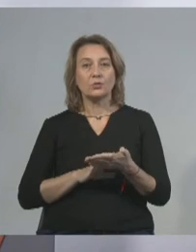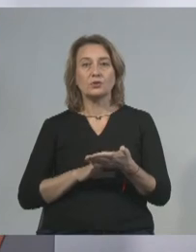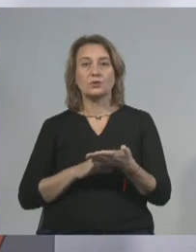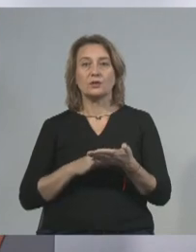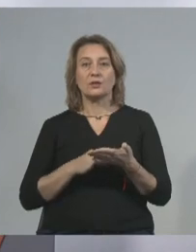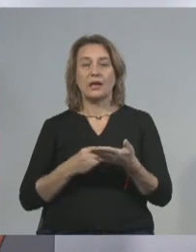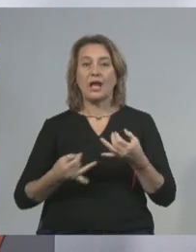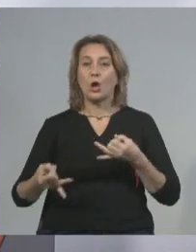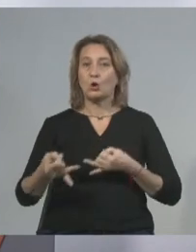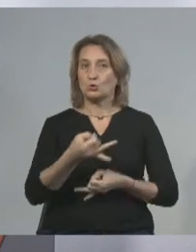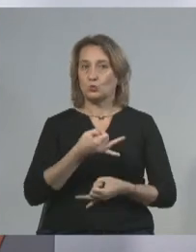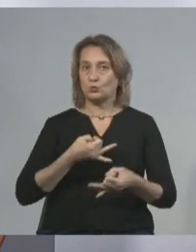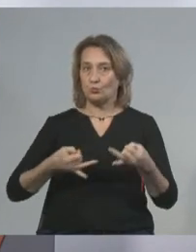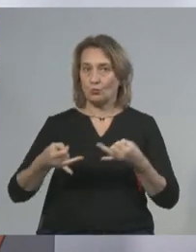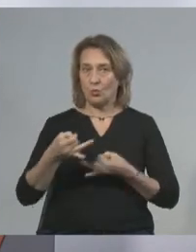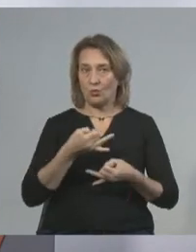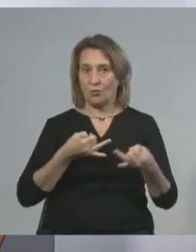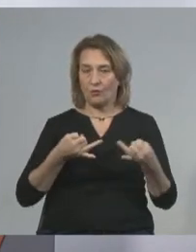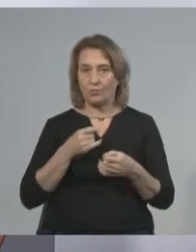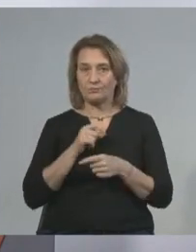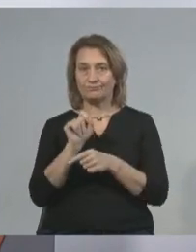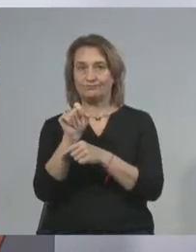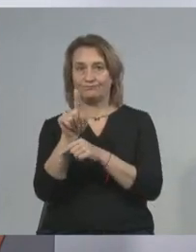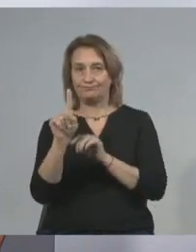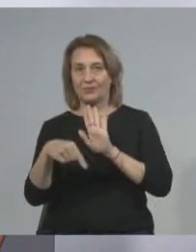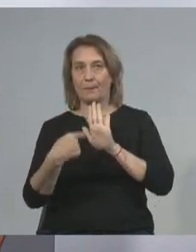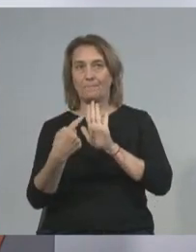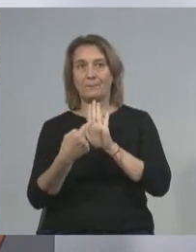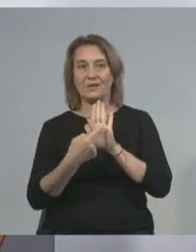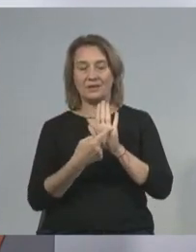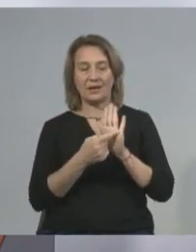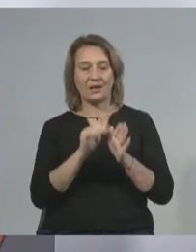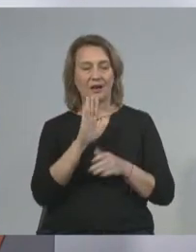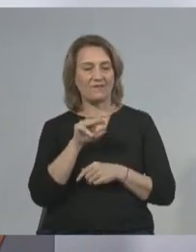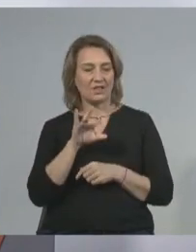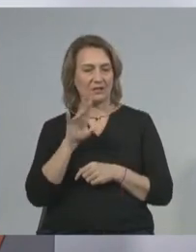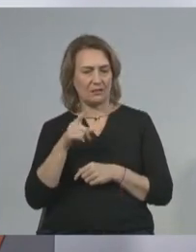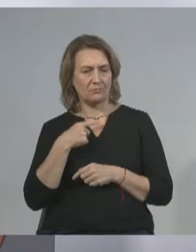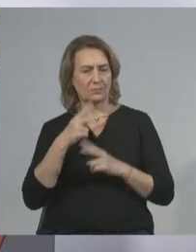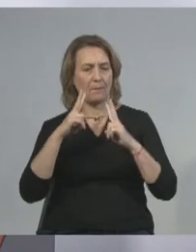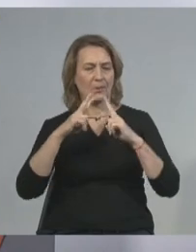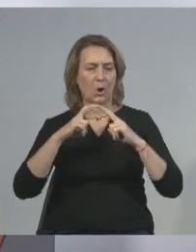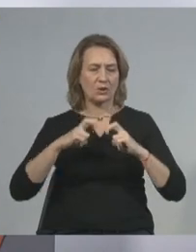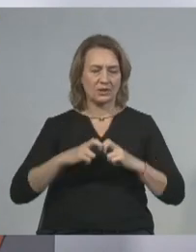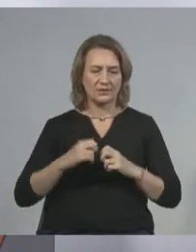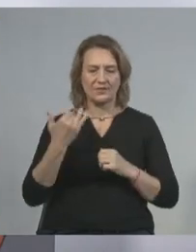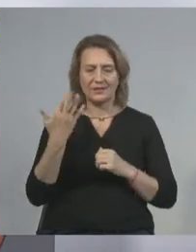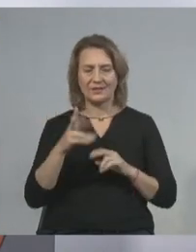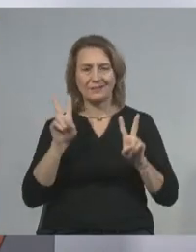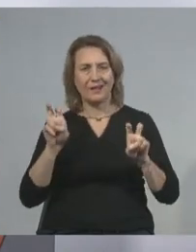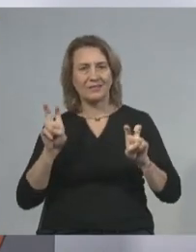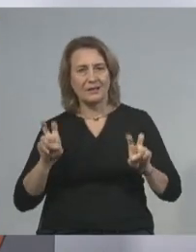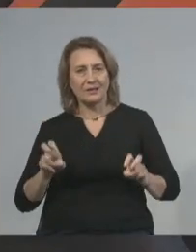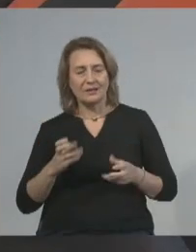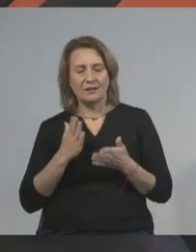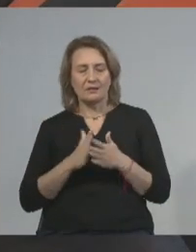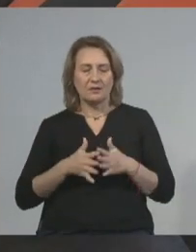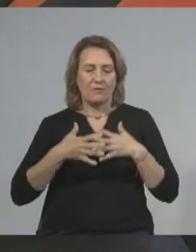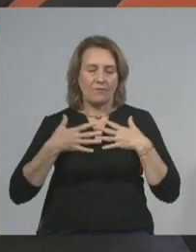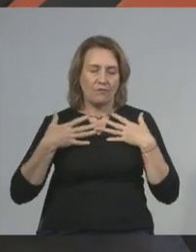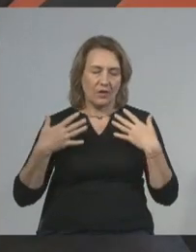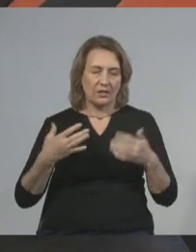thank you thank you so much let's continue i would like to ask vitaly so we analyzed a couple of